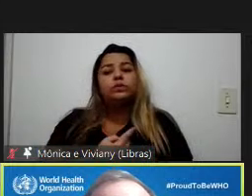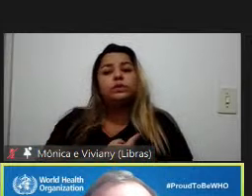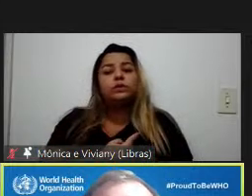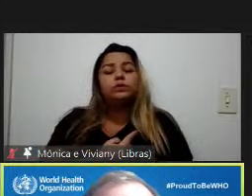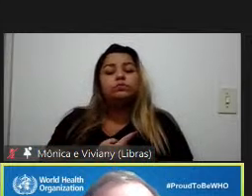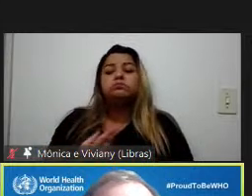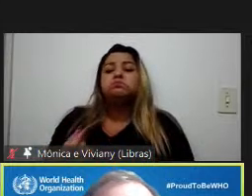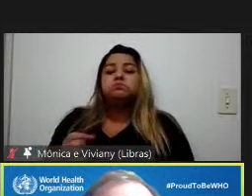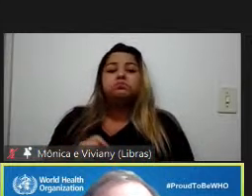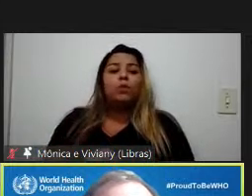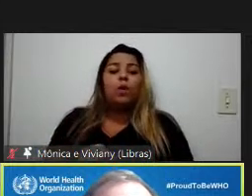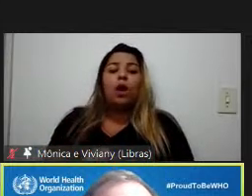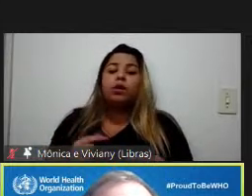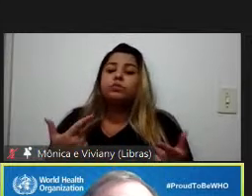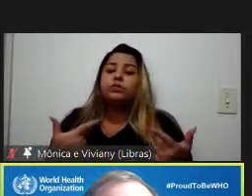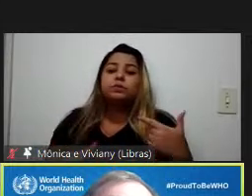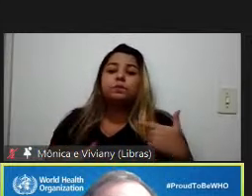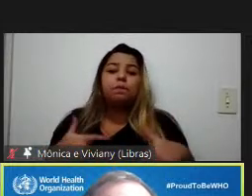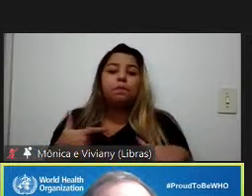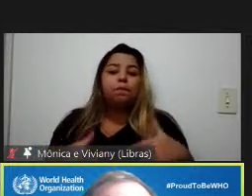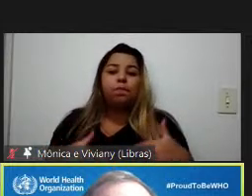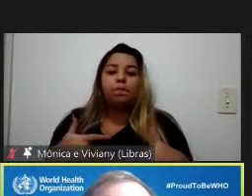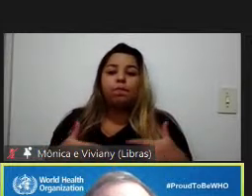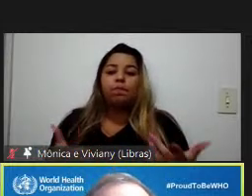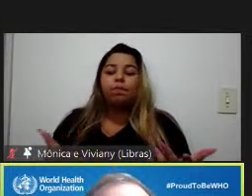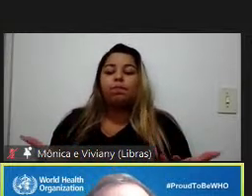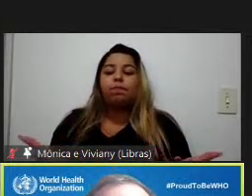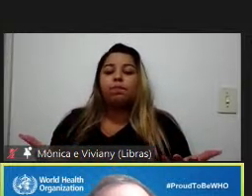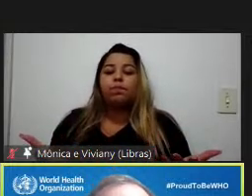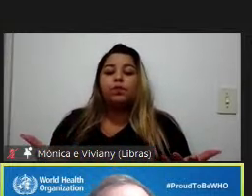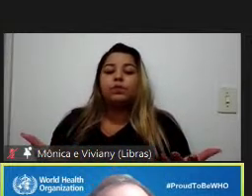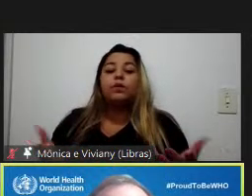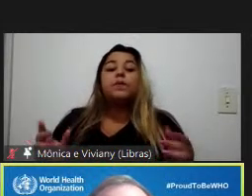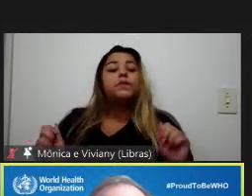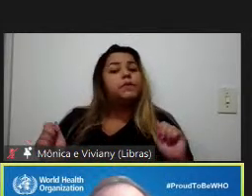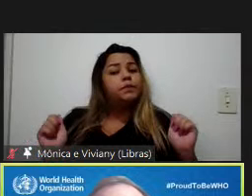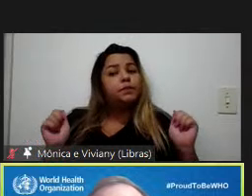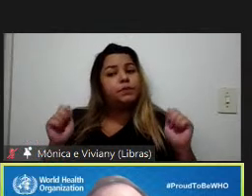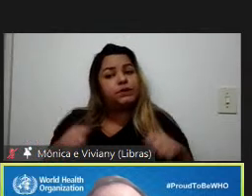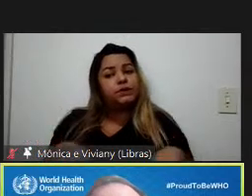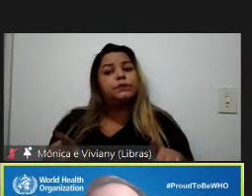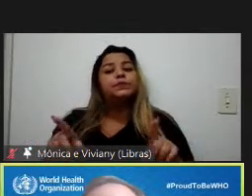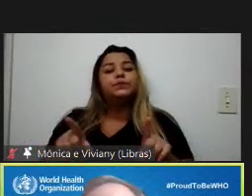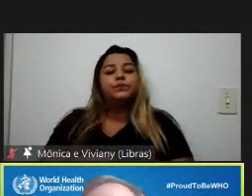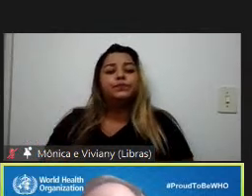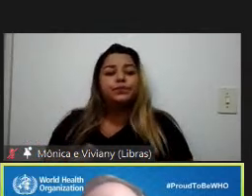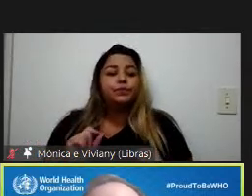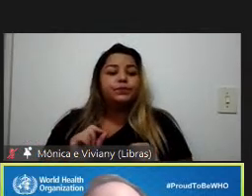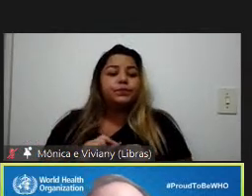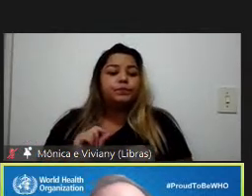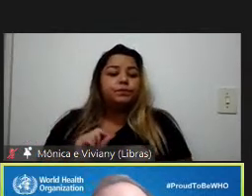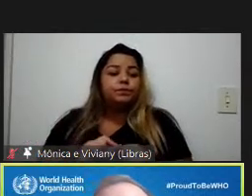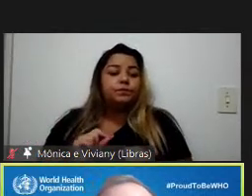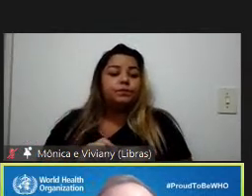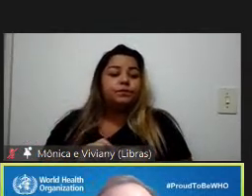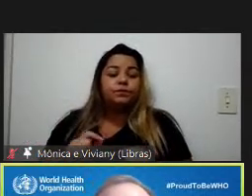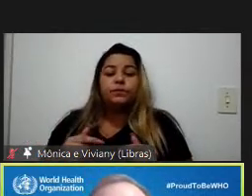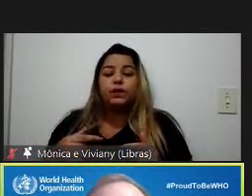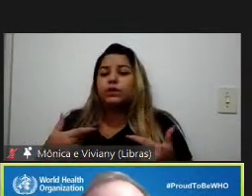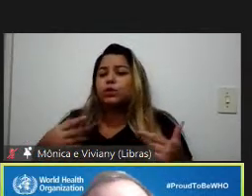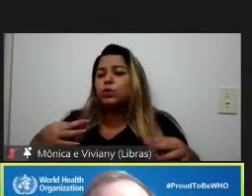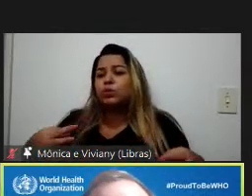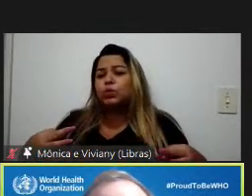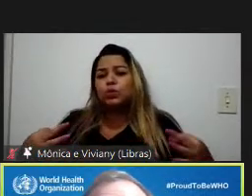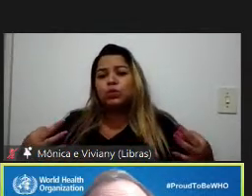And nutrition services need to be provided across the whole areas of prevention,